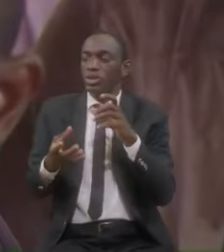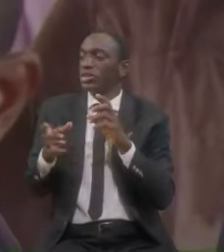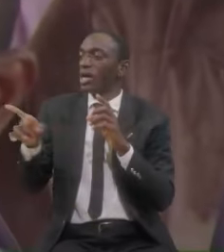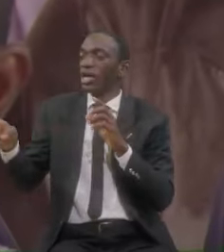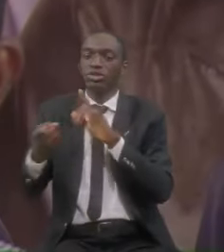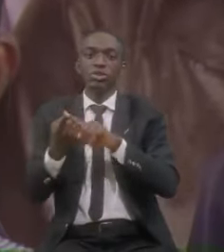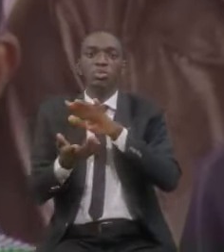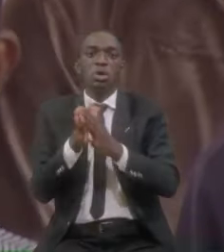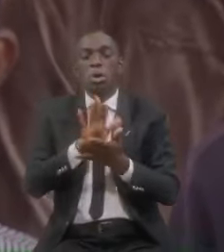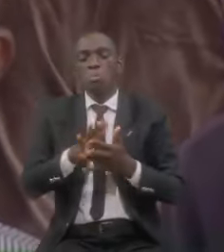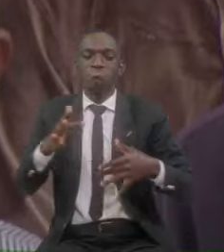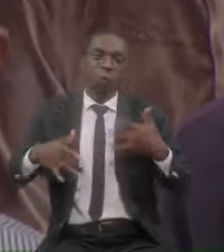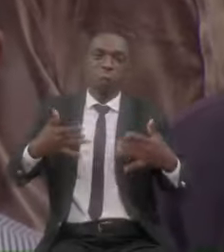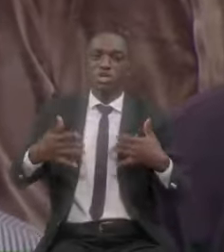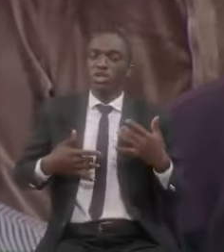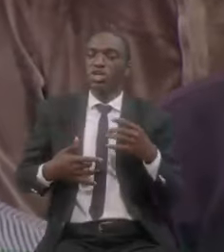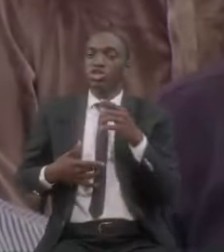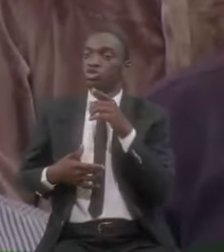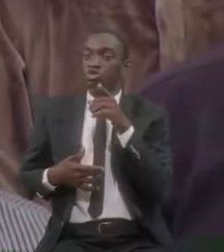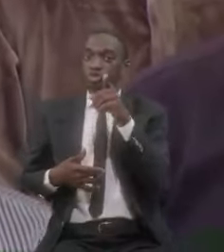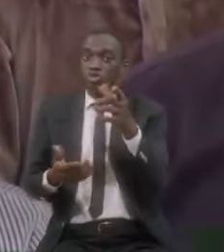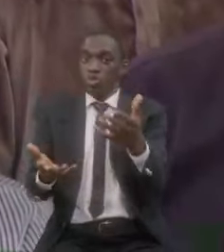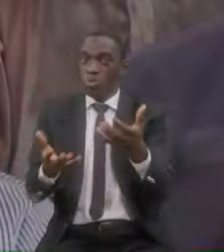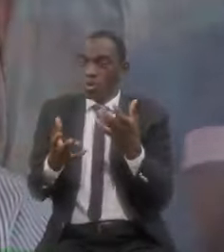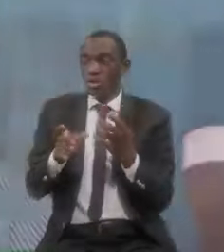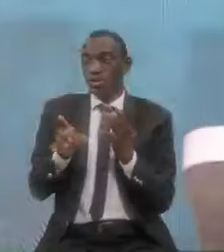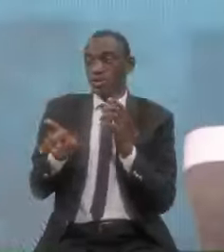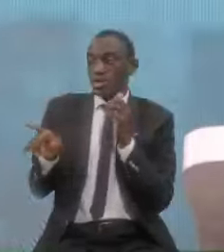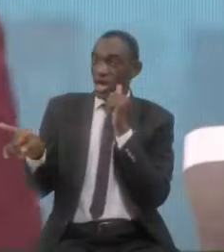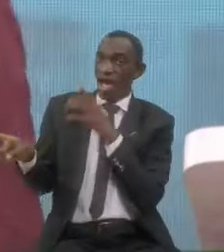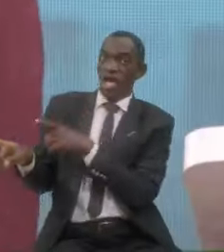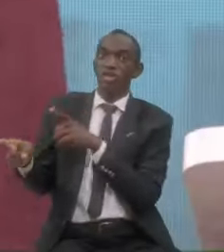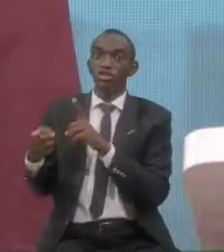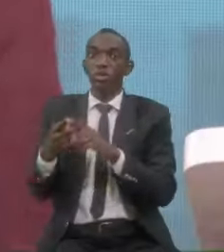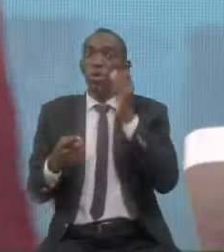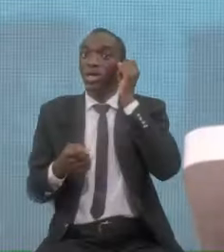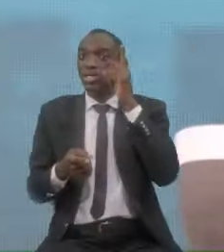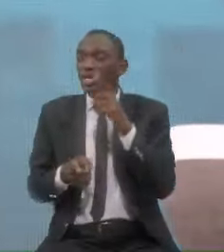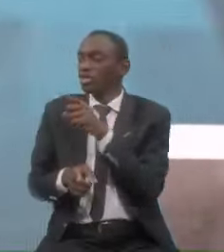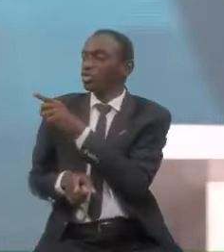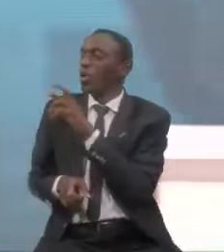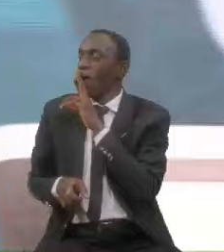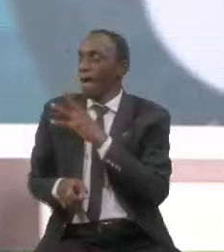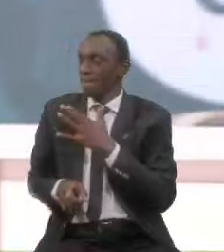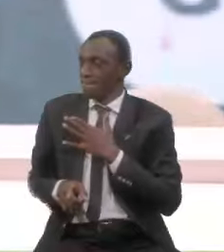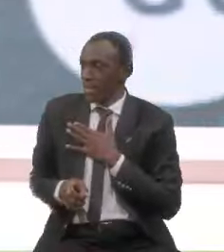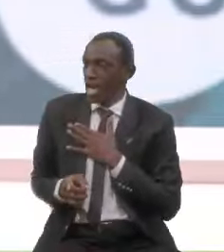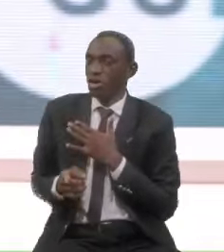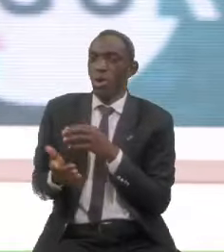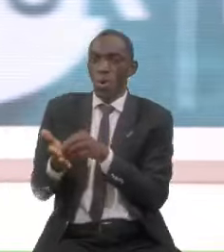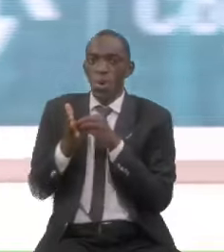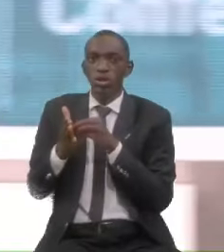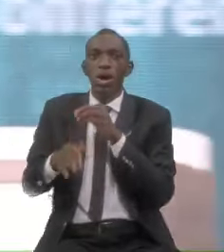and you want her to understand, bone of my bone, flesh of my flesh. And then you want to